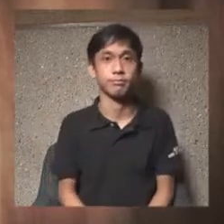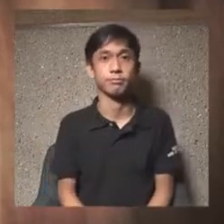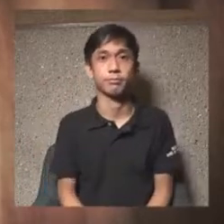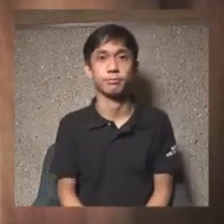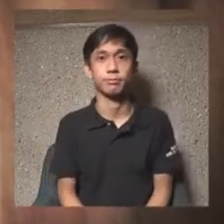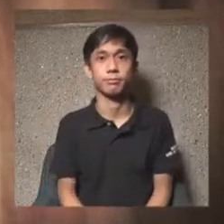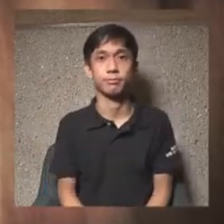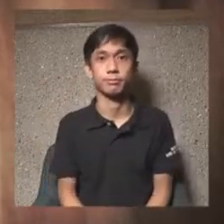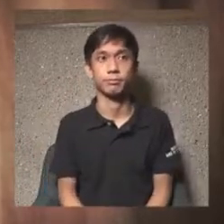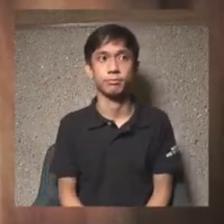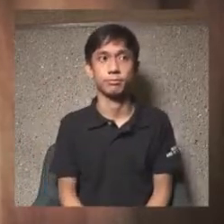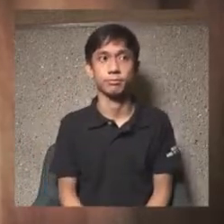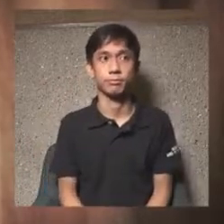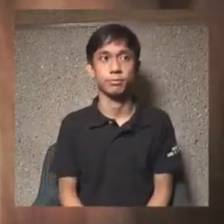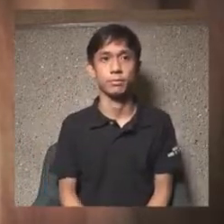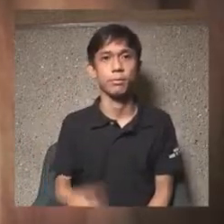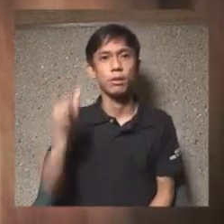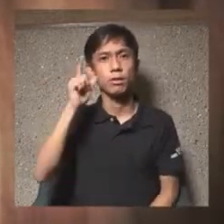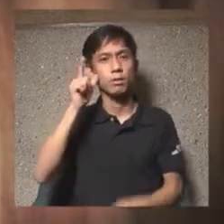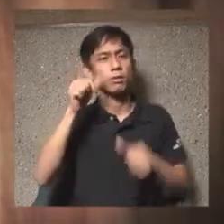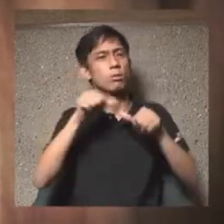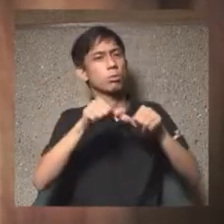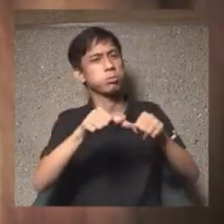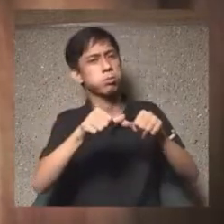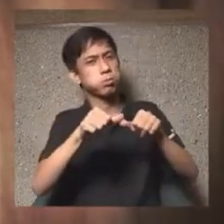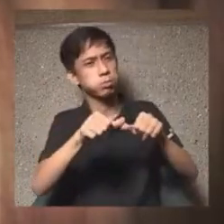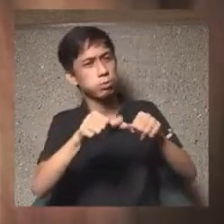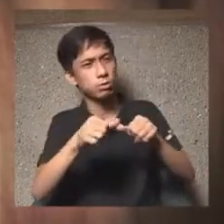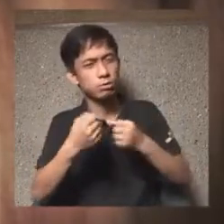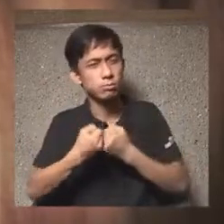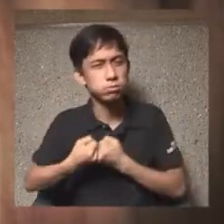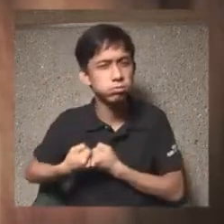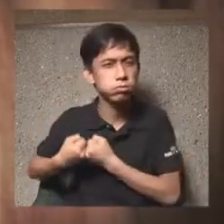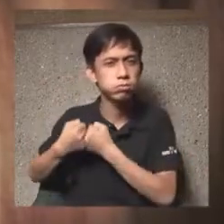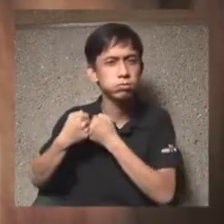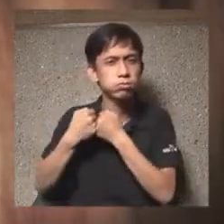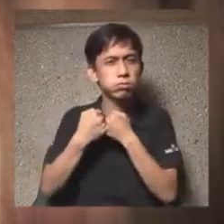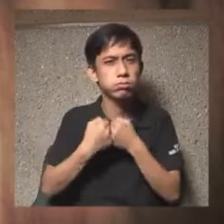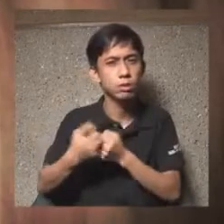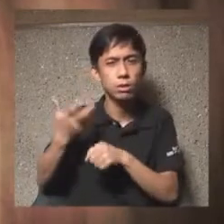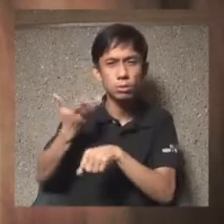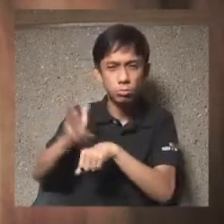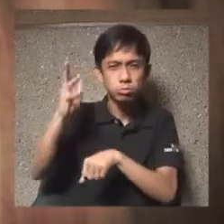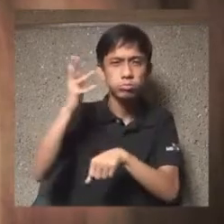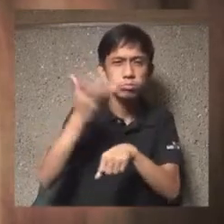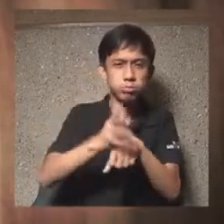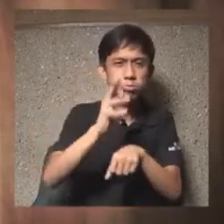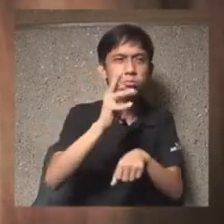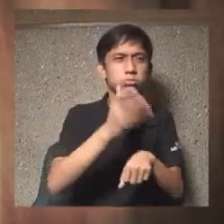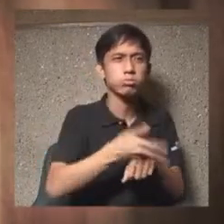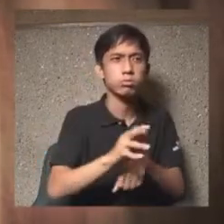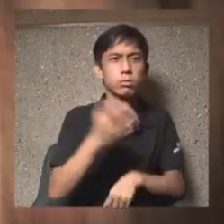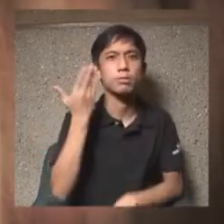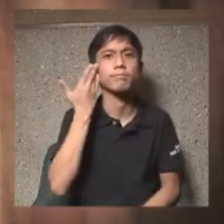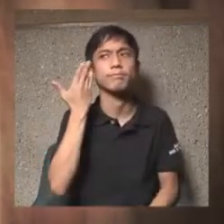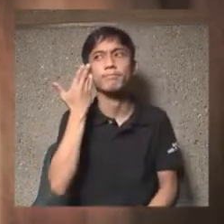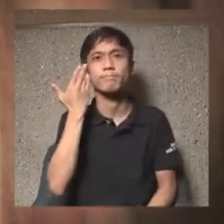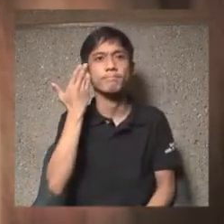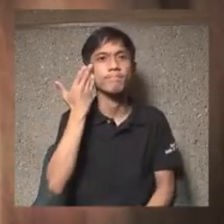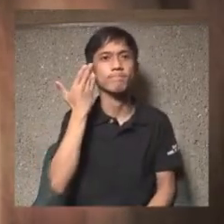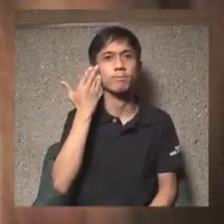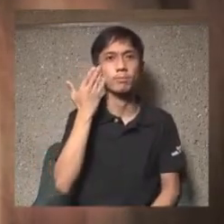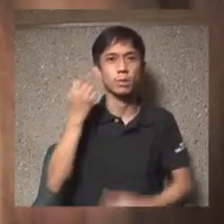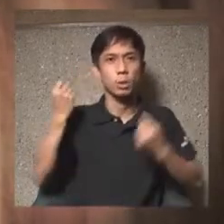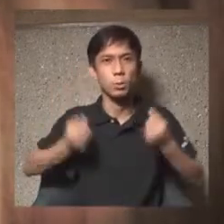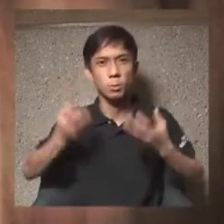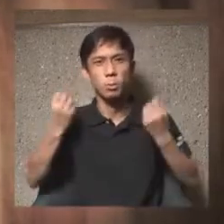other, wrestle with one another many, many ways. What a horrible relationship. Kawai, kawai. Anybody could feel that